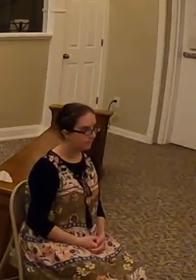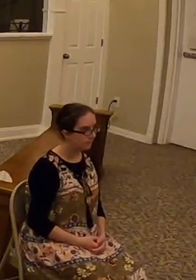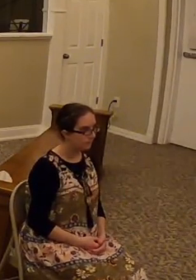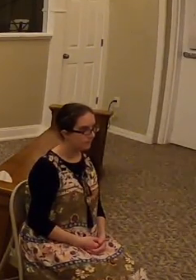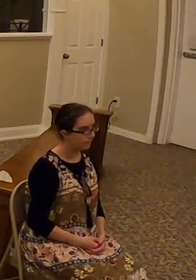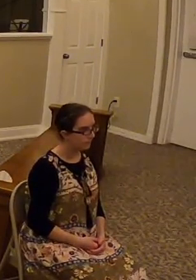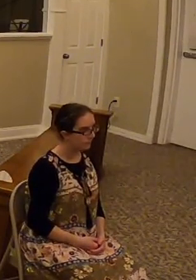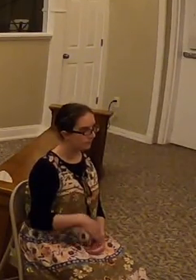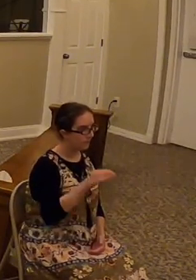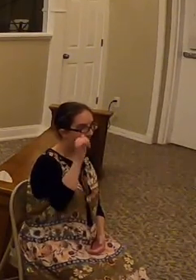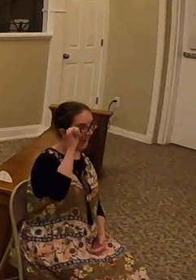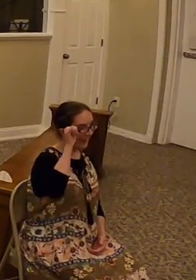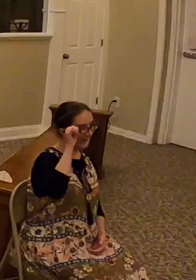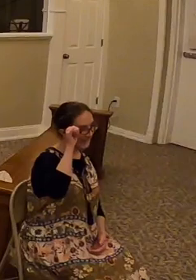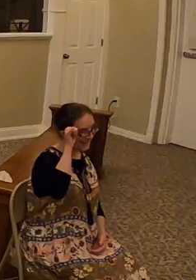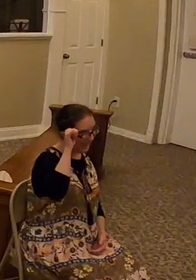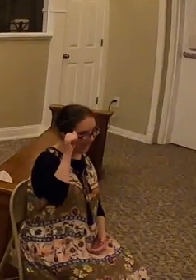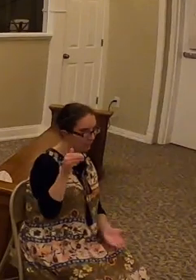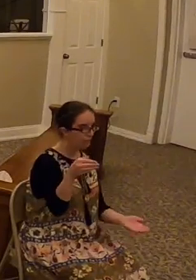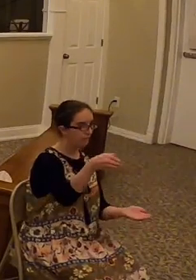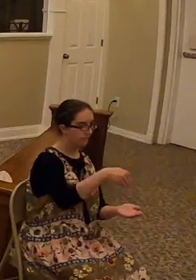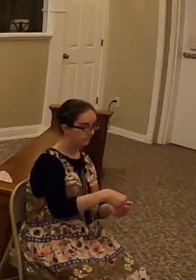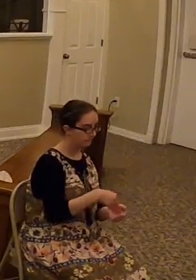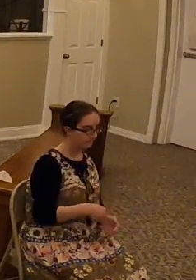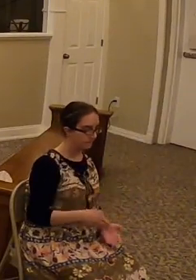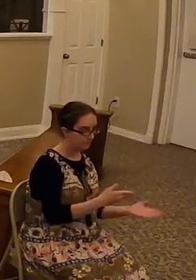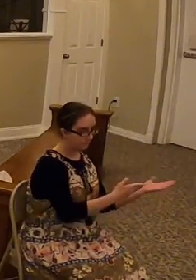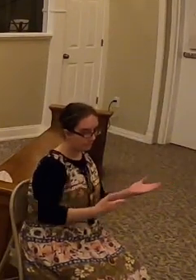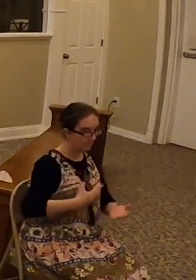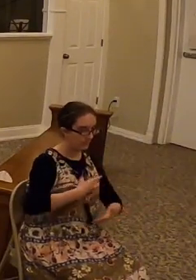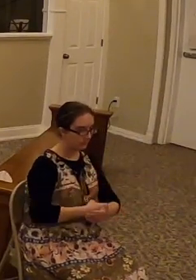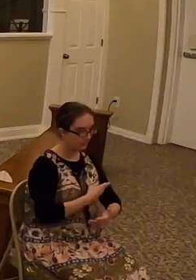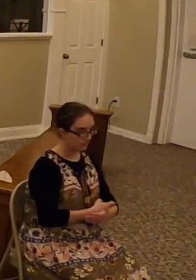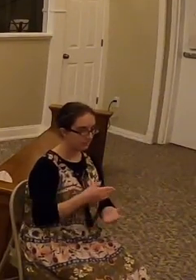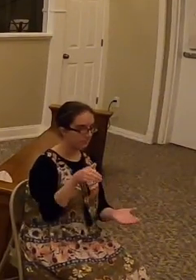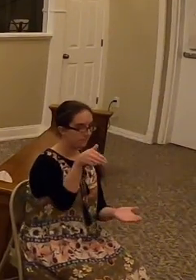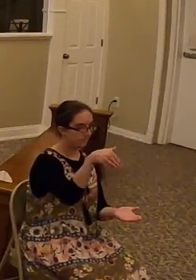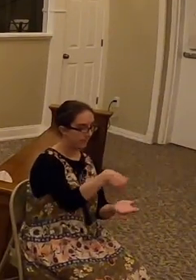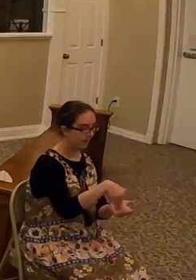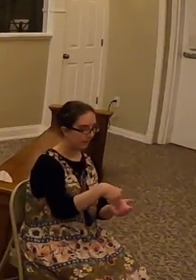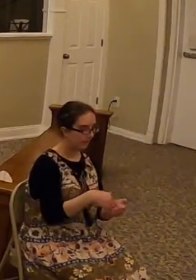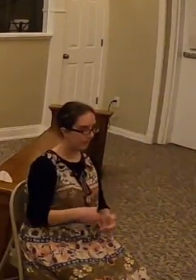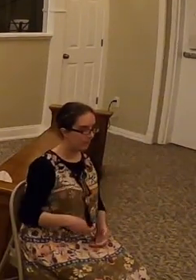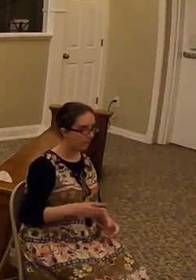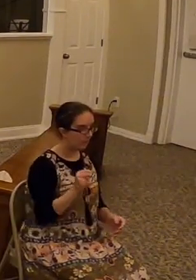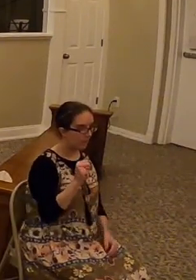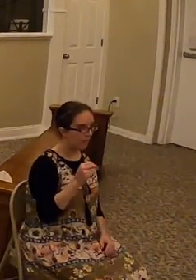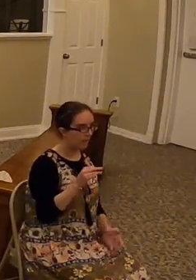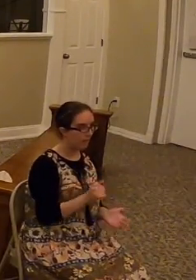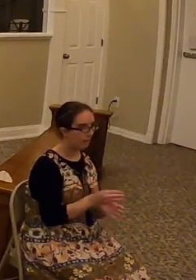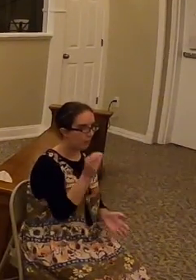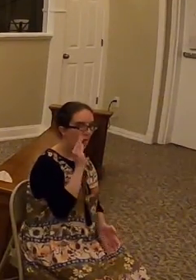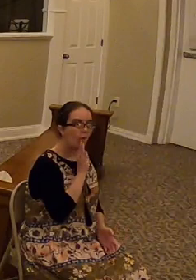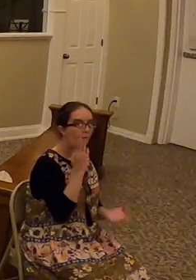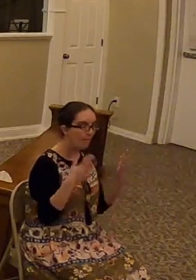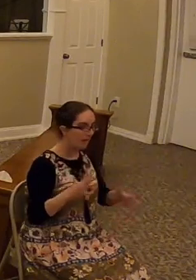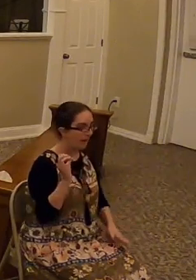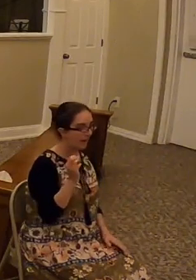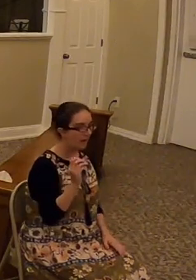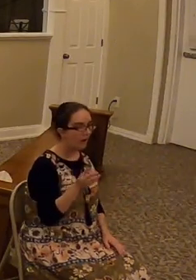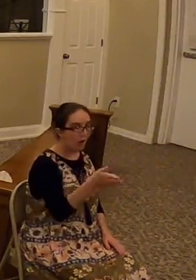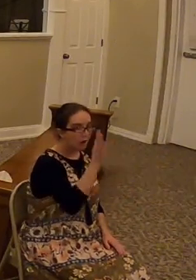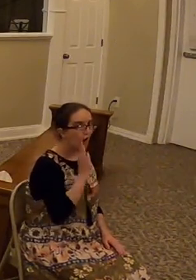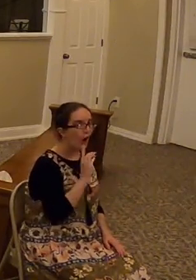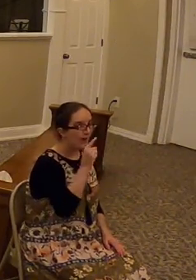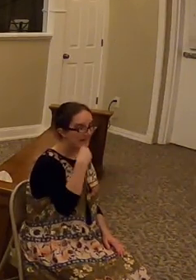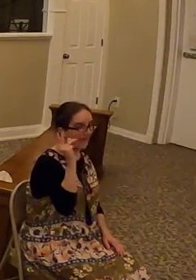Mm-hmm. He brought cows back. He brought sheep back. Now, normally that would have been all right, but God